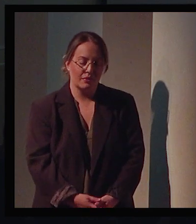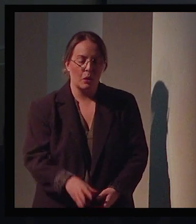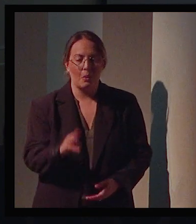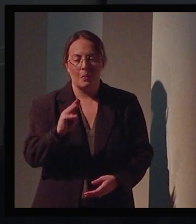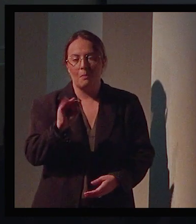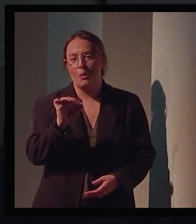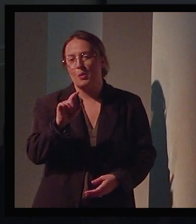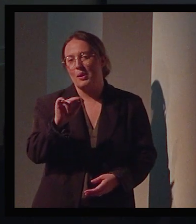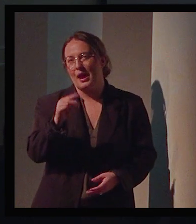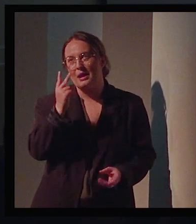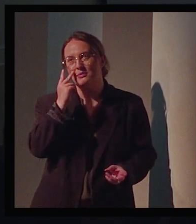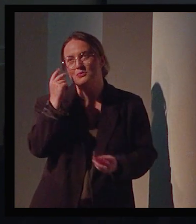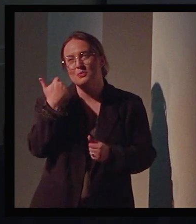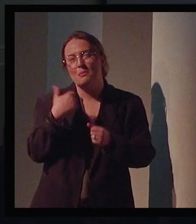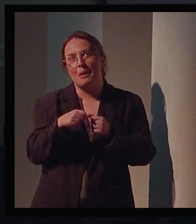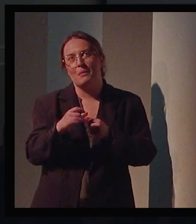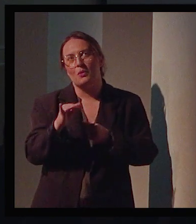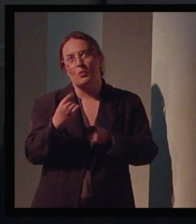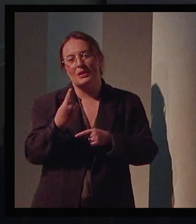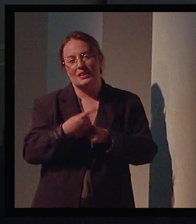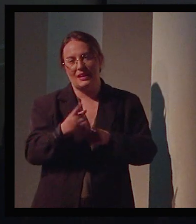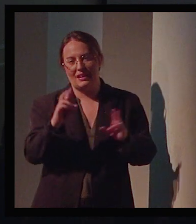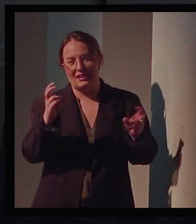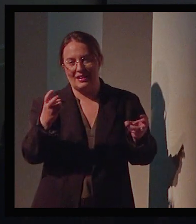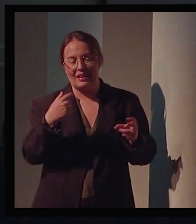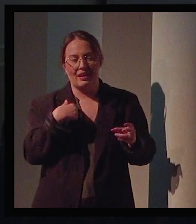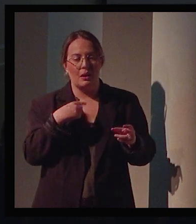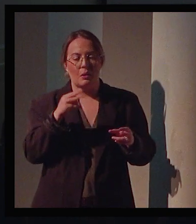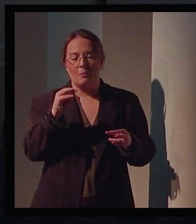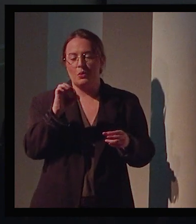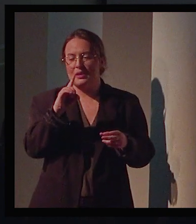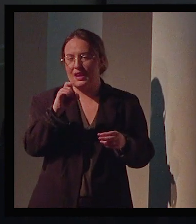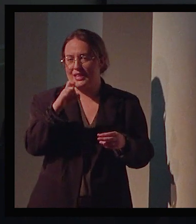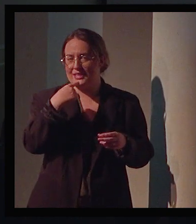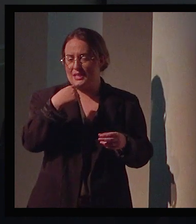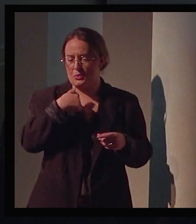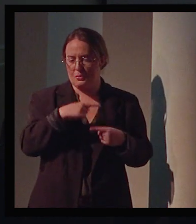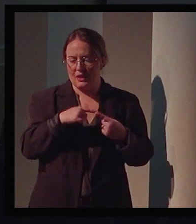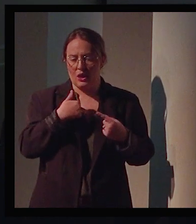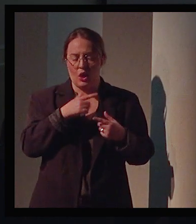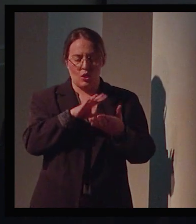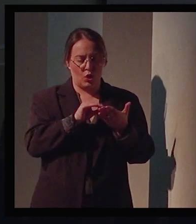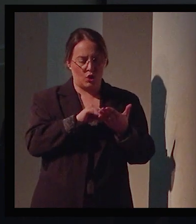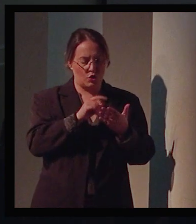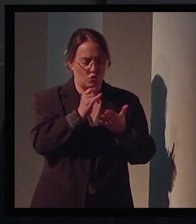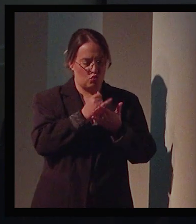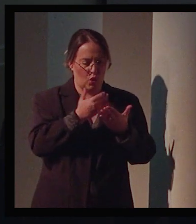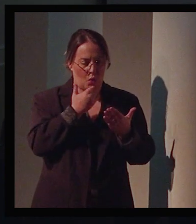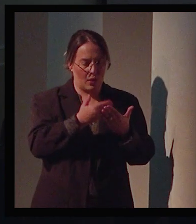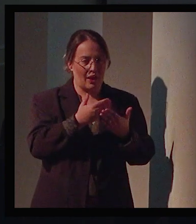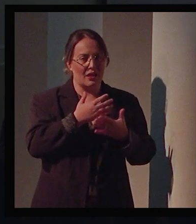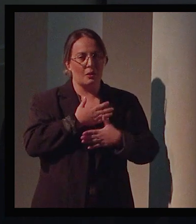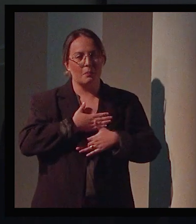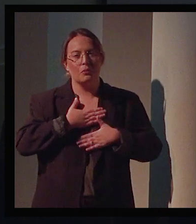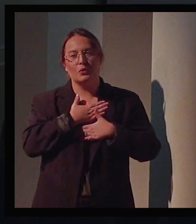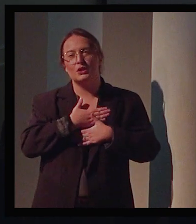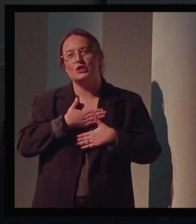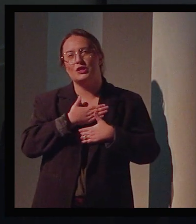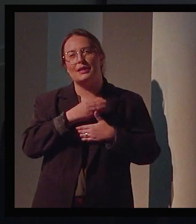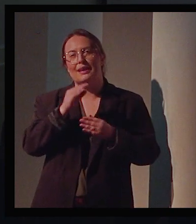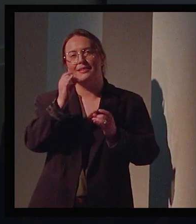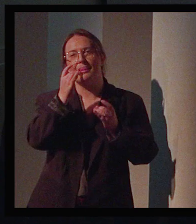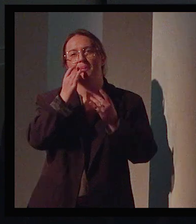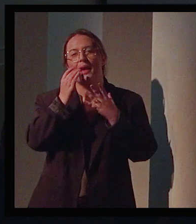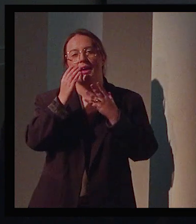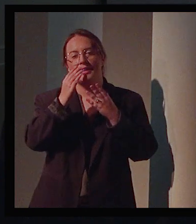recalled, quote, "One day Boudin said to me, 'Learn to draw well and appreciate the sea, the light, the blue sky.' I took